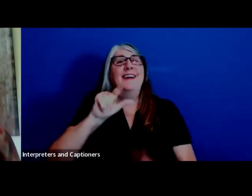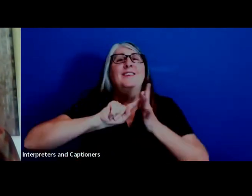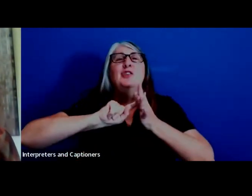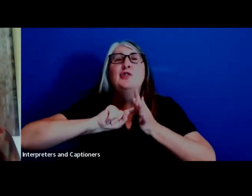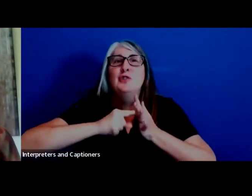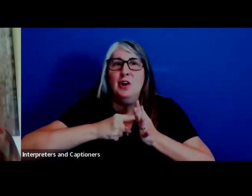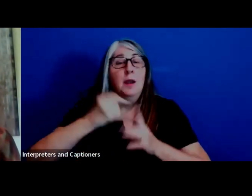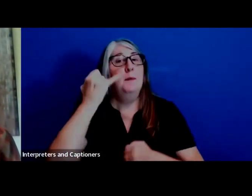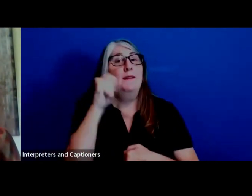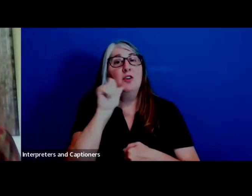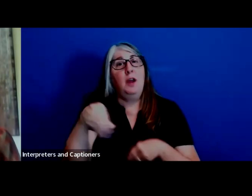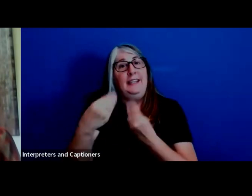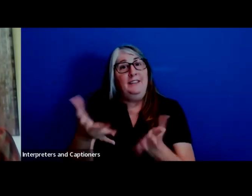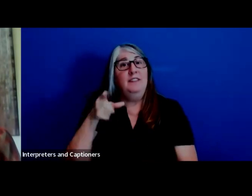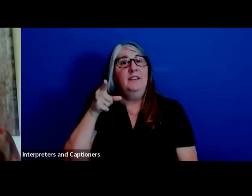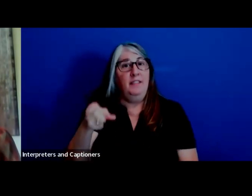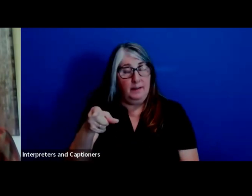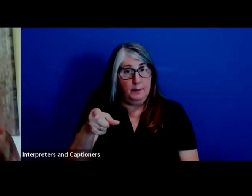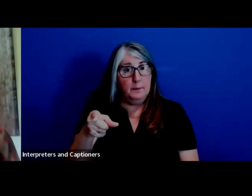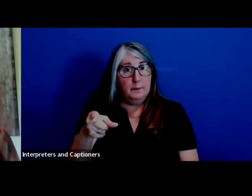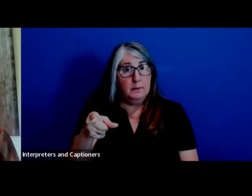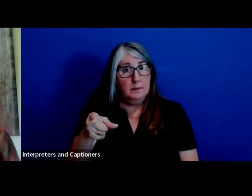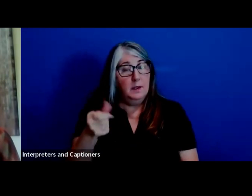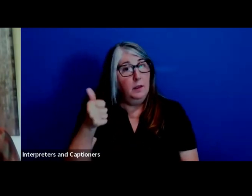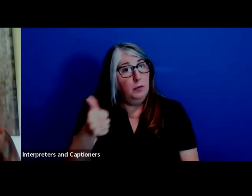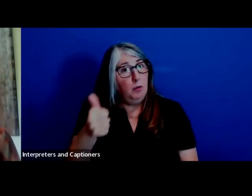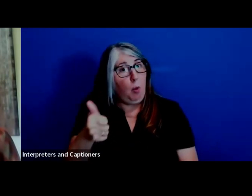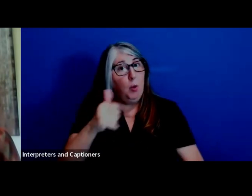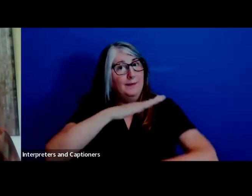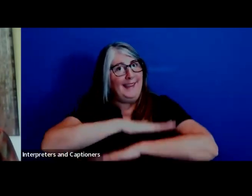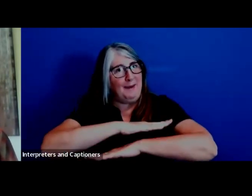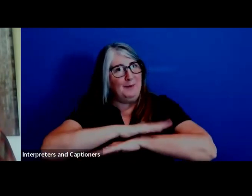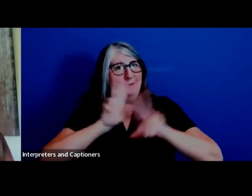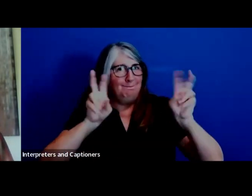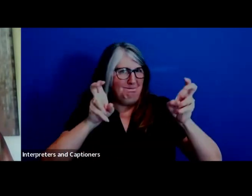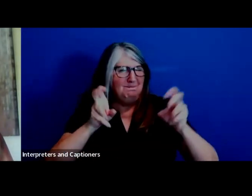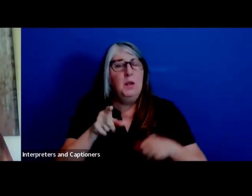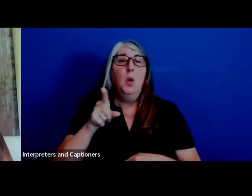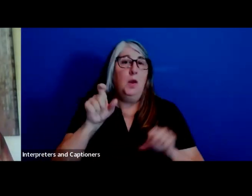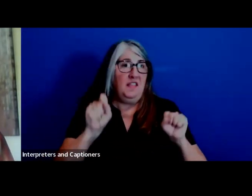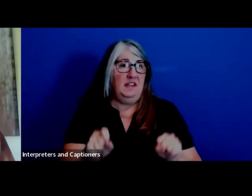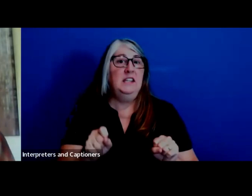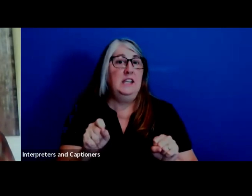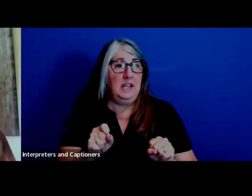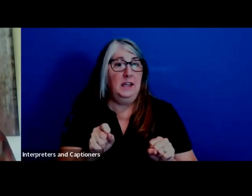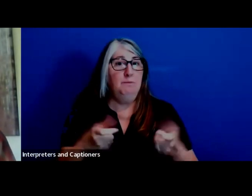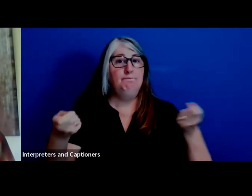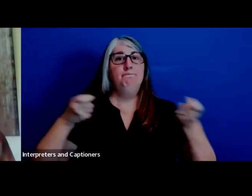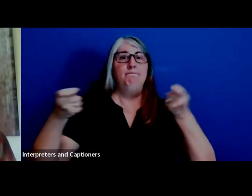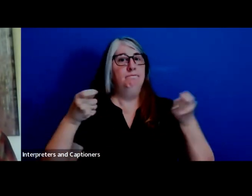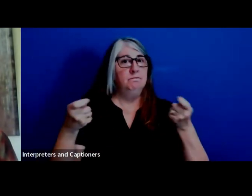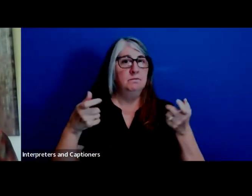But if you're not giving them their own table where they can literally, where the process